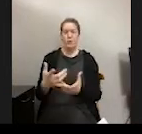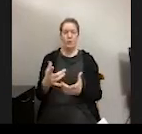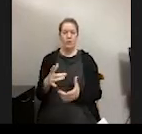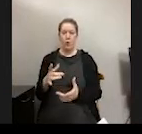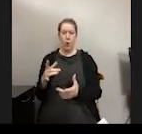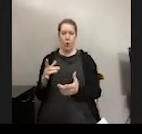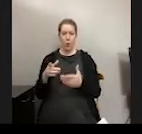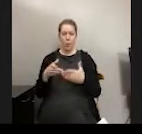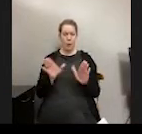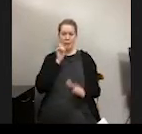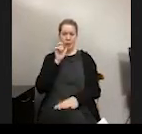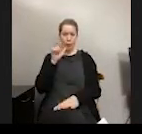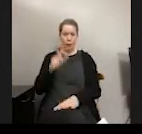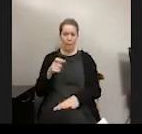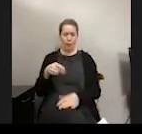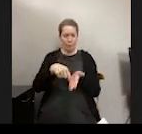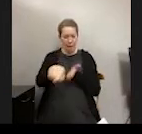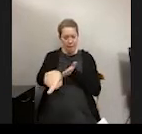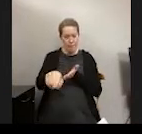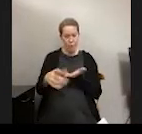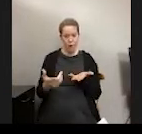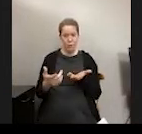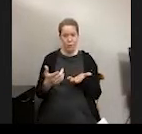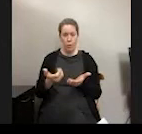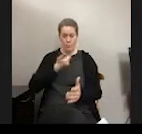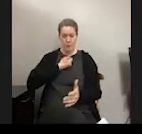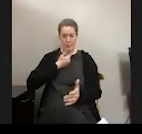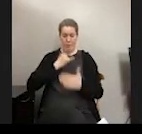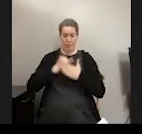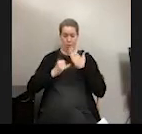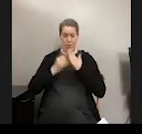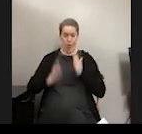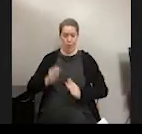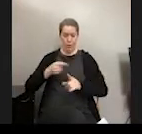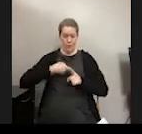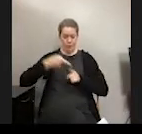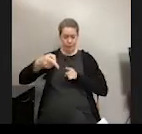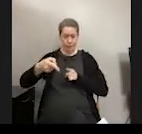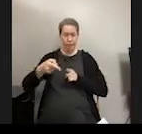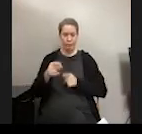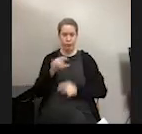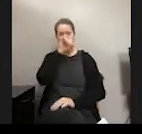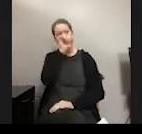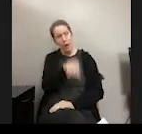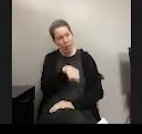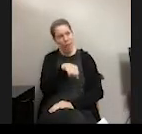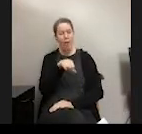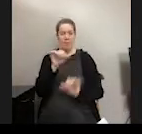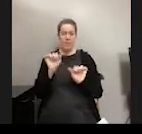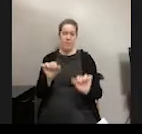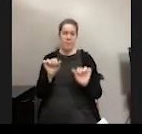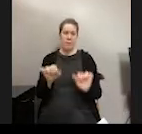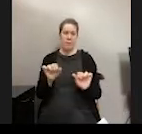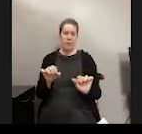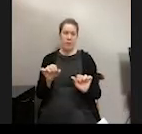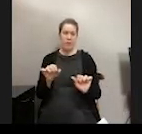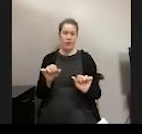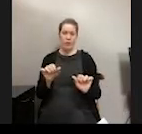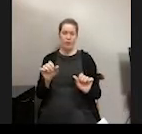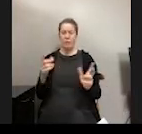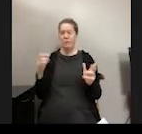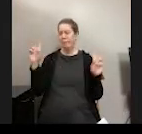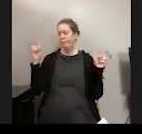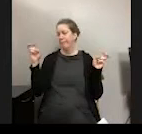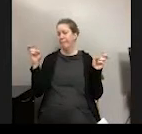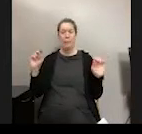I personally, as an artist, just love that ability to, disrupt and to kind of just bring a bit of magic in an unexpected place.